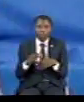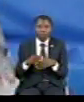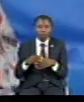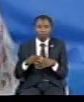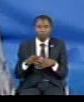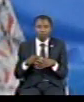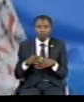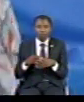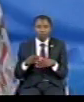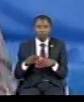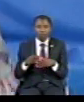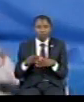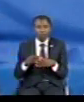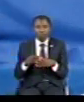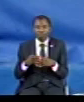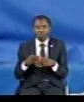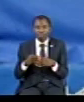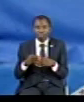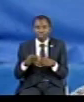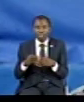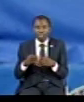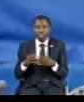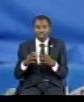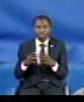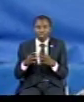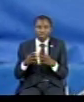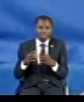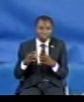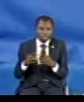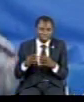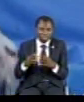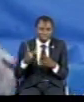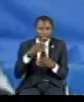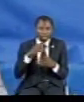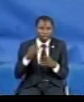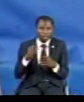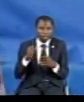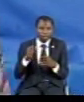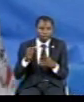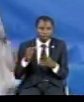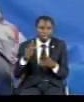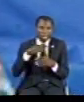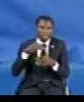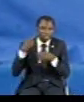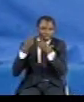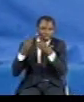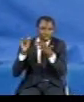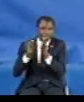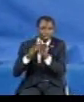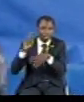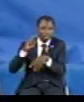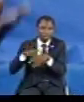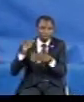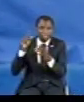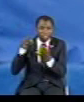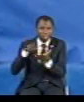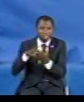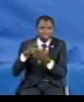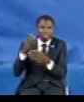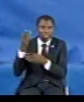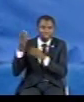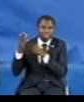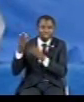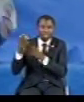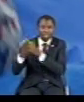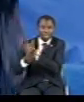people were gathered and that they make her to become alive. And since then, this hand was disturbing